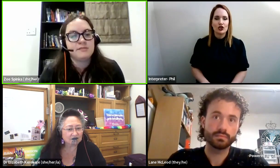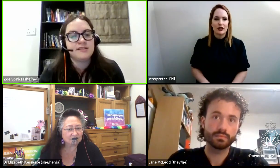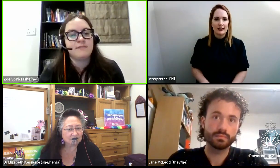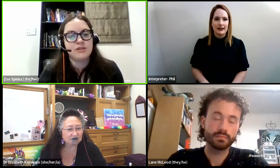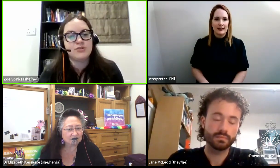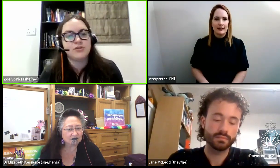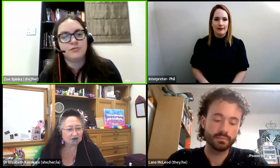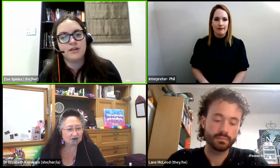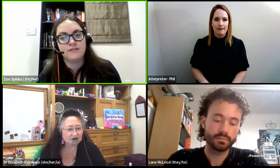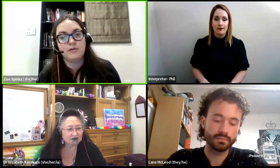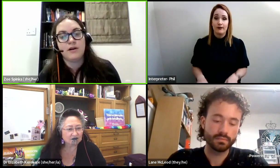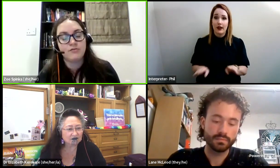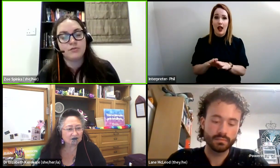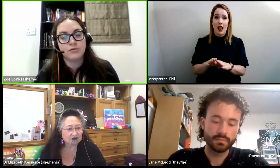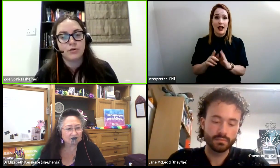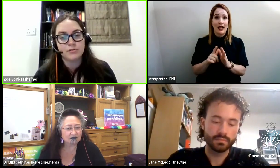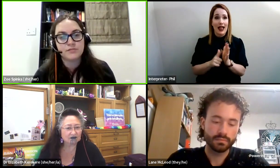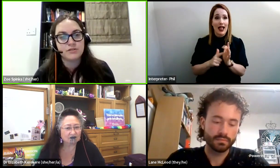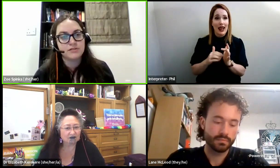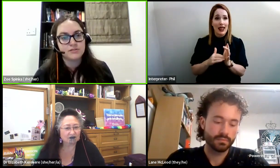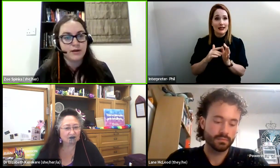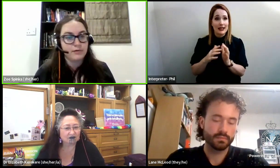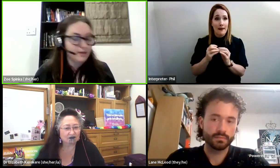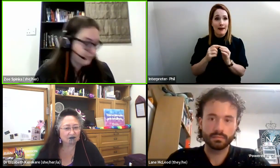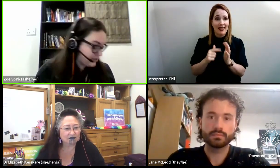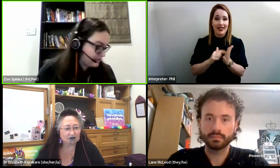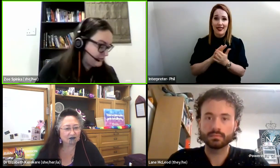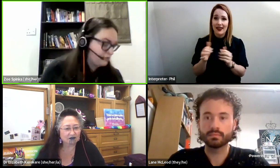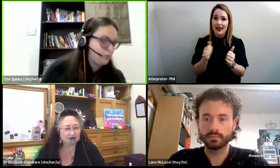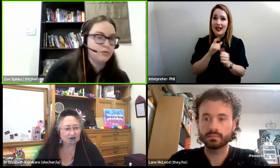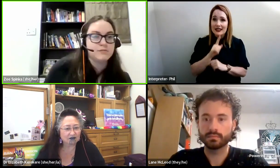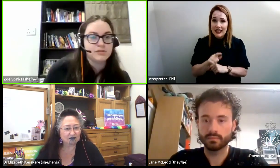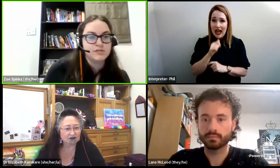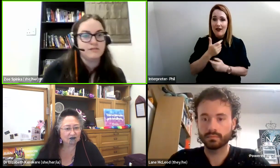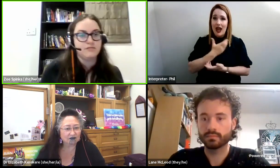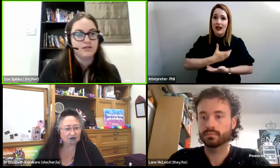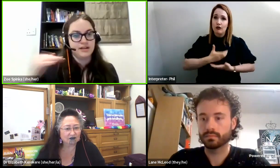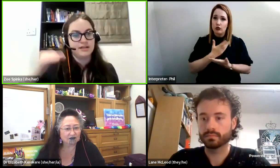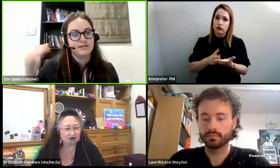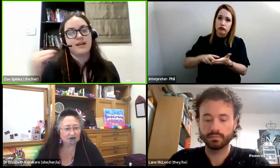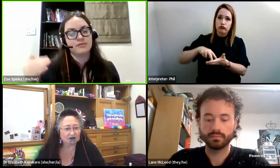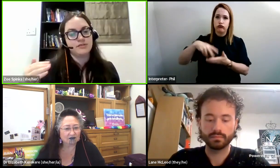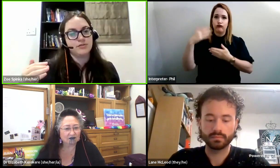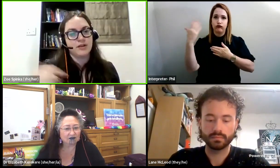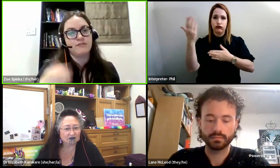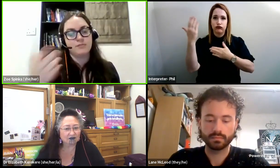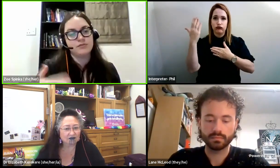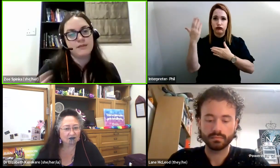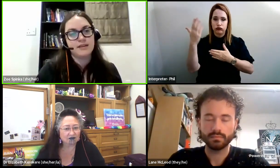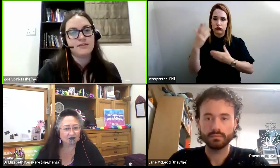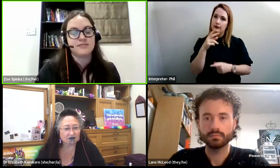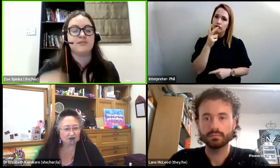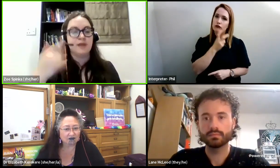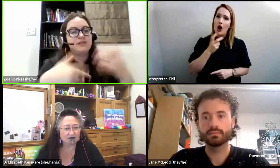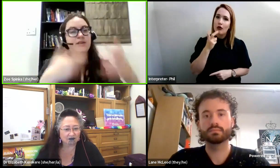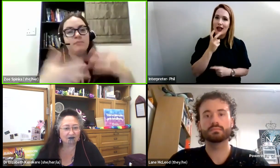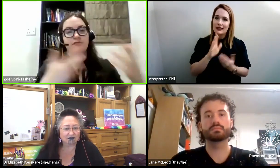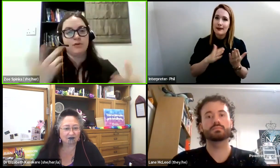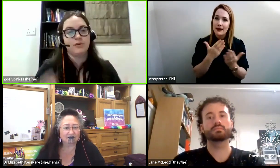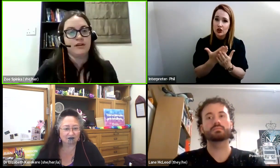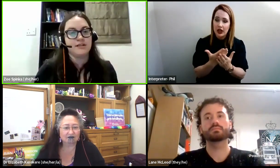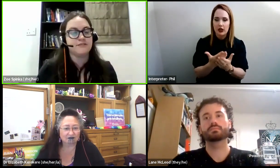like Elizabeth said, making sure if you are comfortable doing an oral submission as well, it makes it easier to do an oral submission if you've written it in a language that you're comfortable speaking in, because